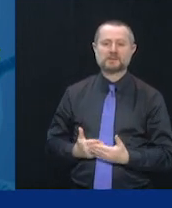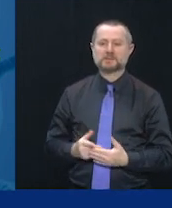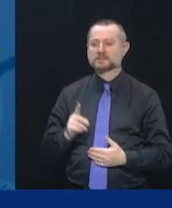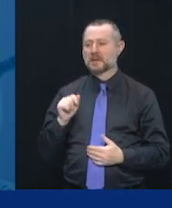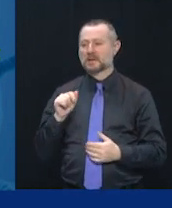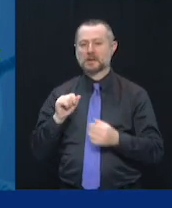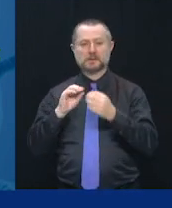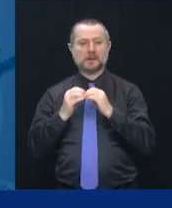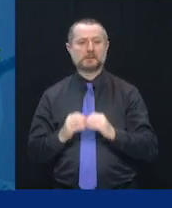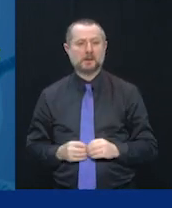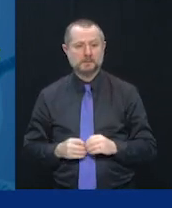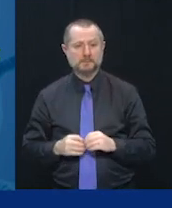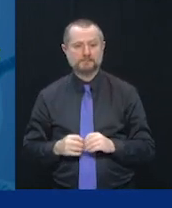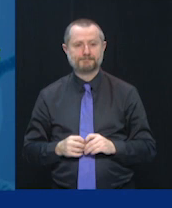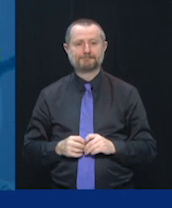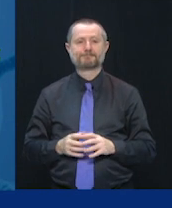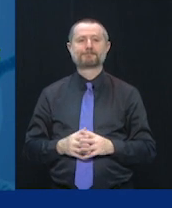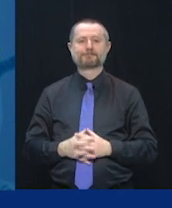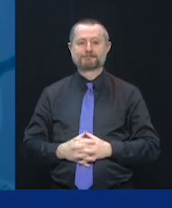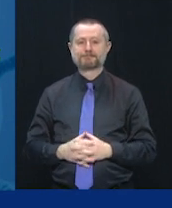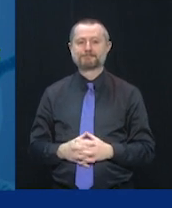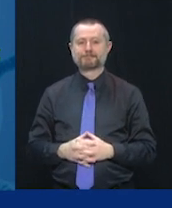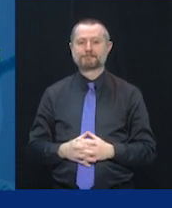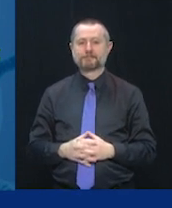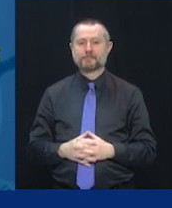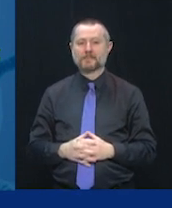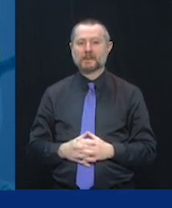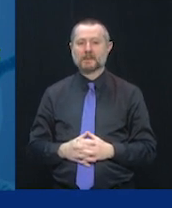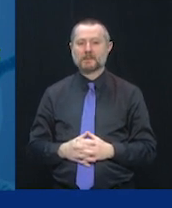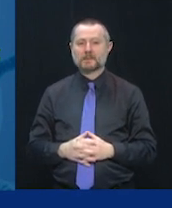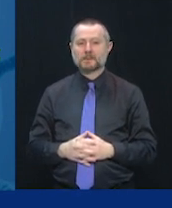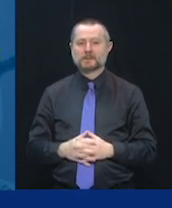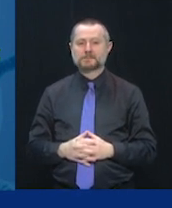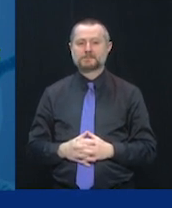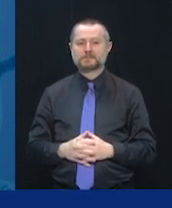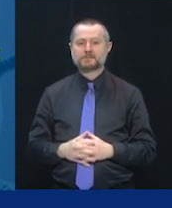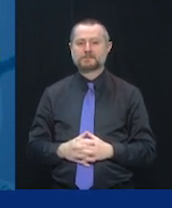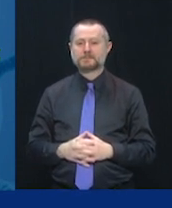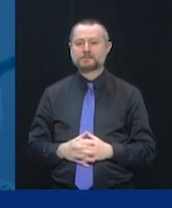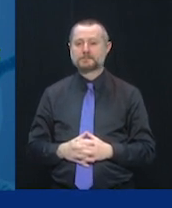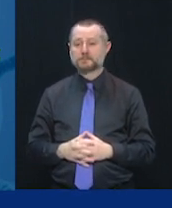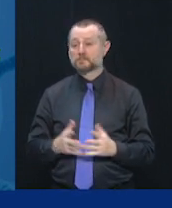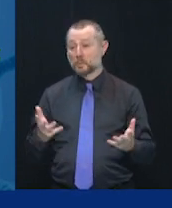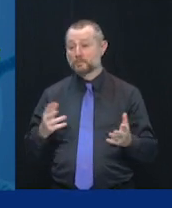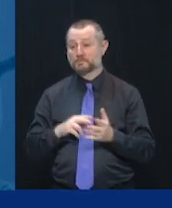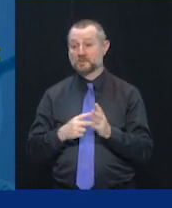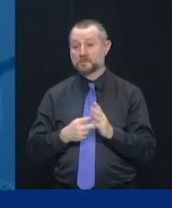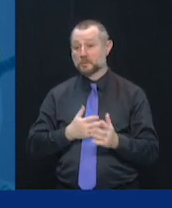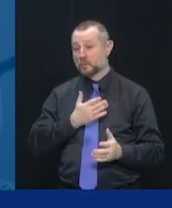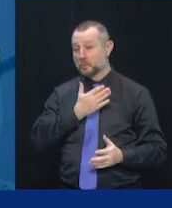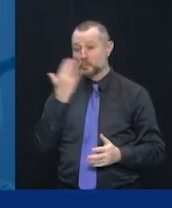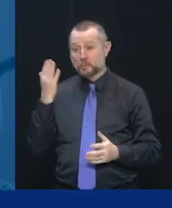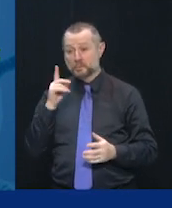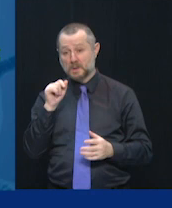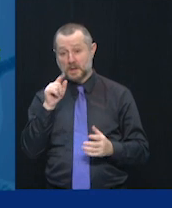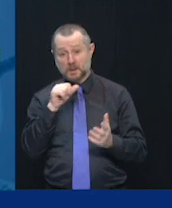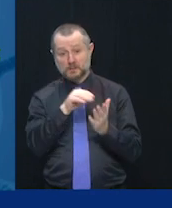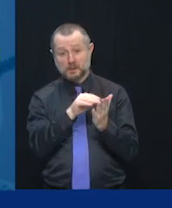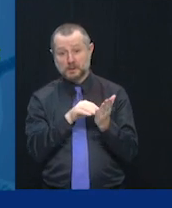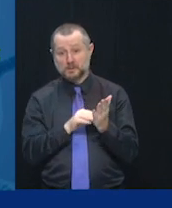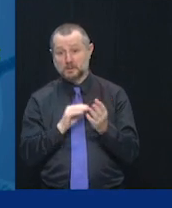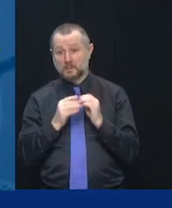solidly in the available evidence. Without appropriate data supporting such changes in